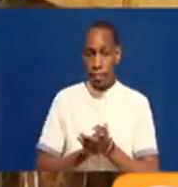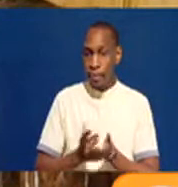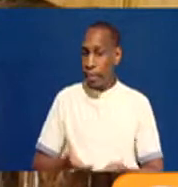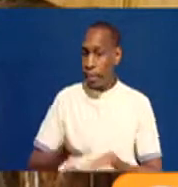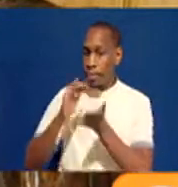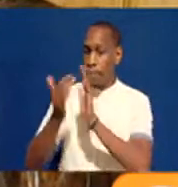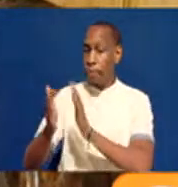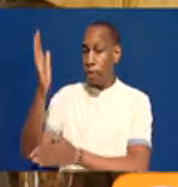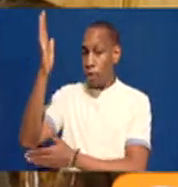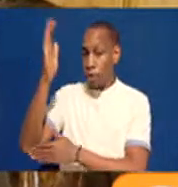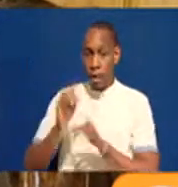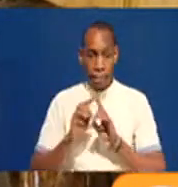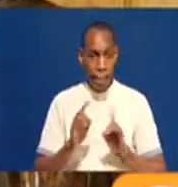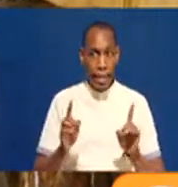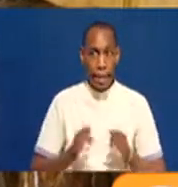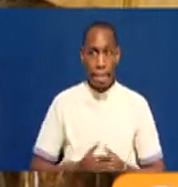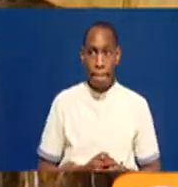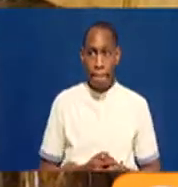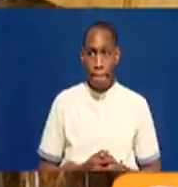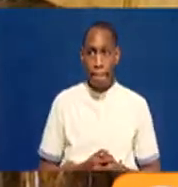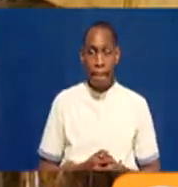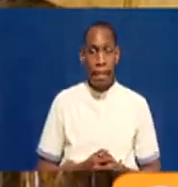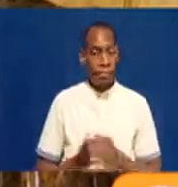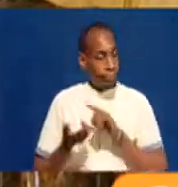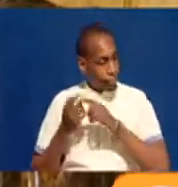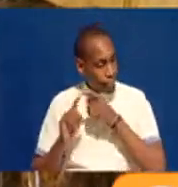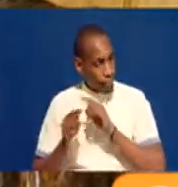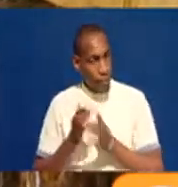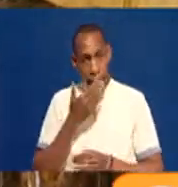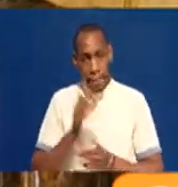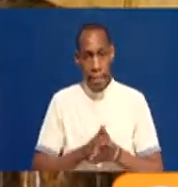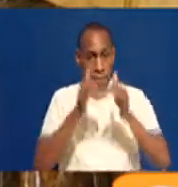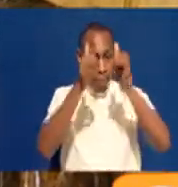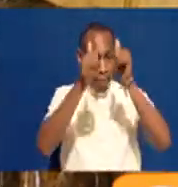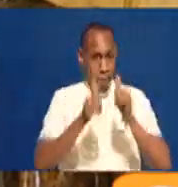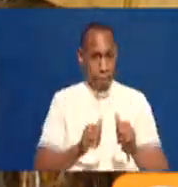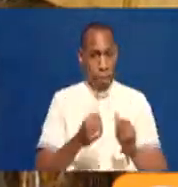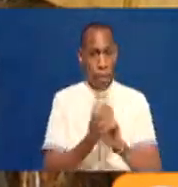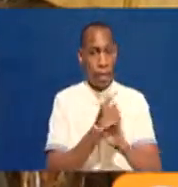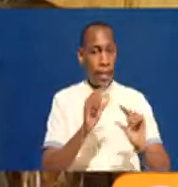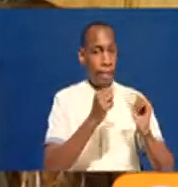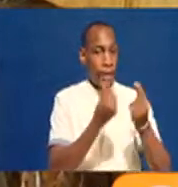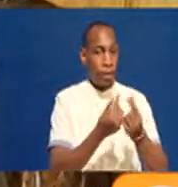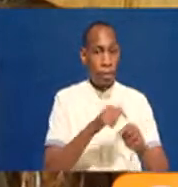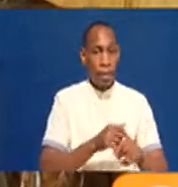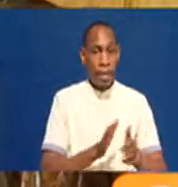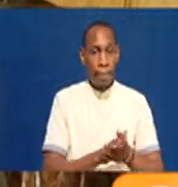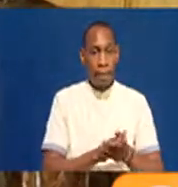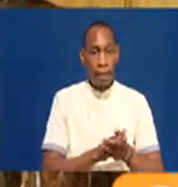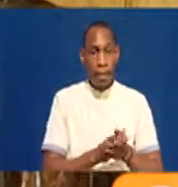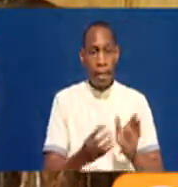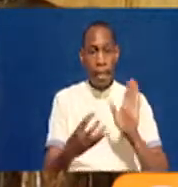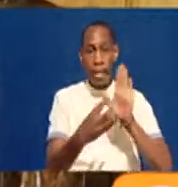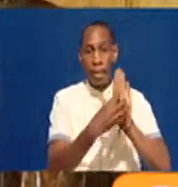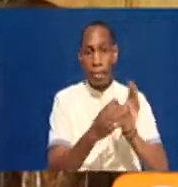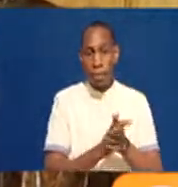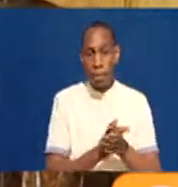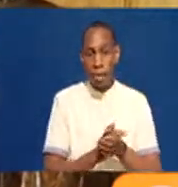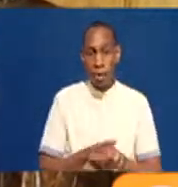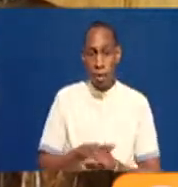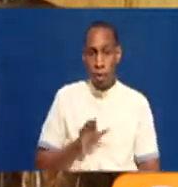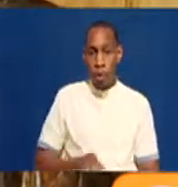Mungu. Lakini nikafikiria wacha nipost kwa another group. Wakati nilipost, mimi